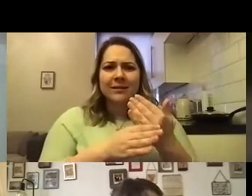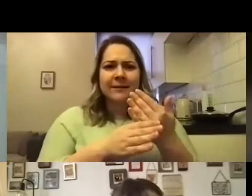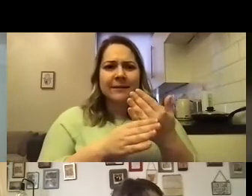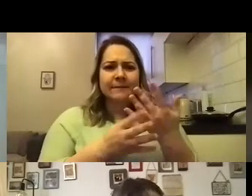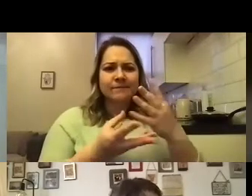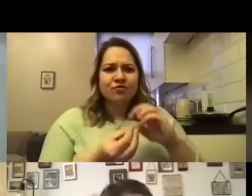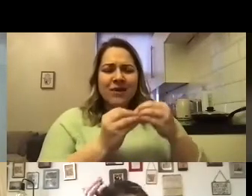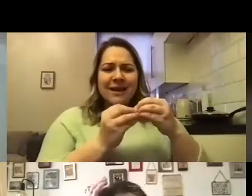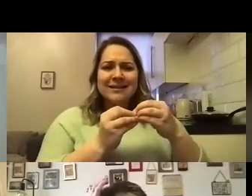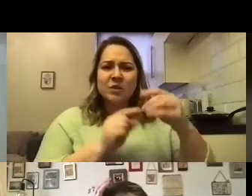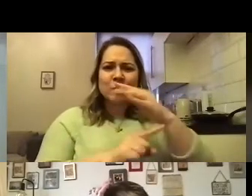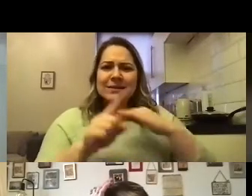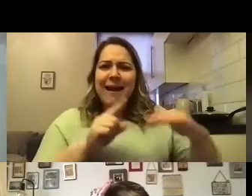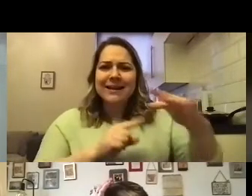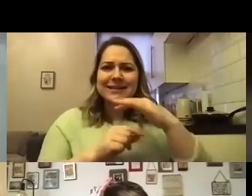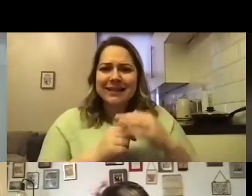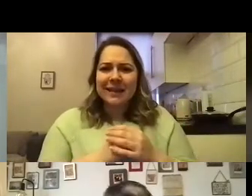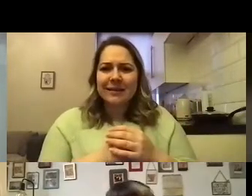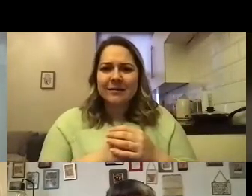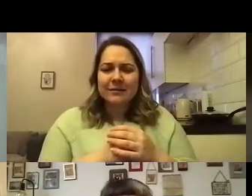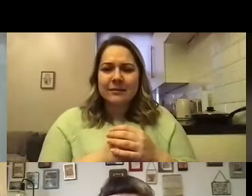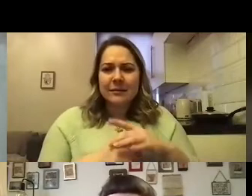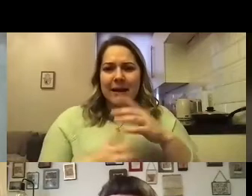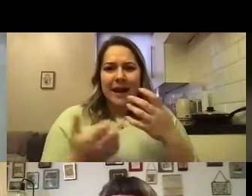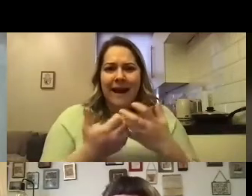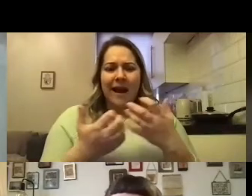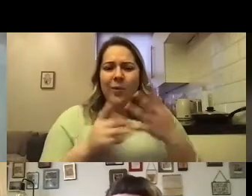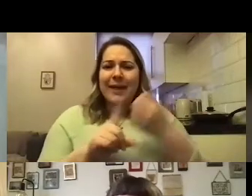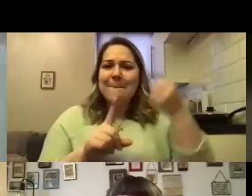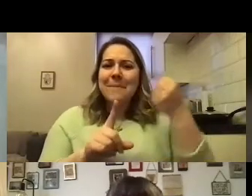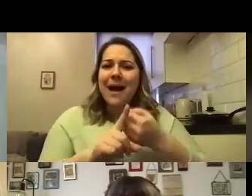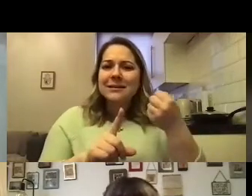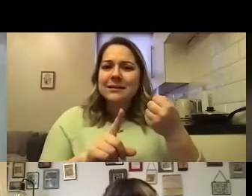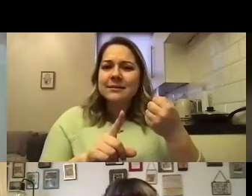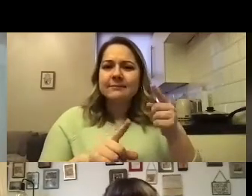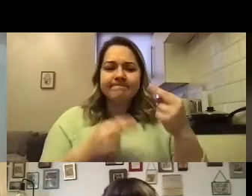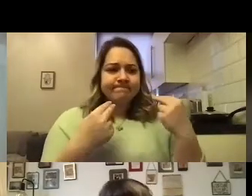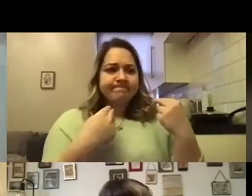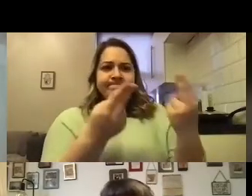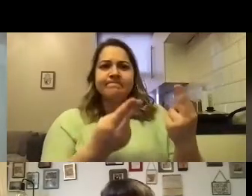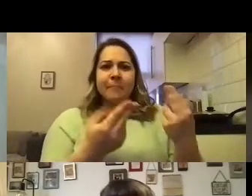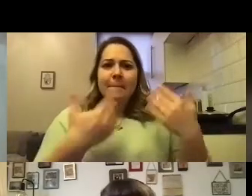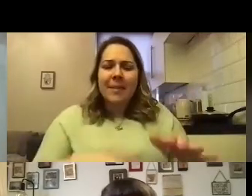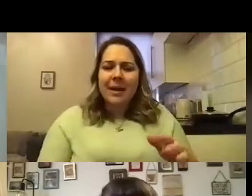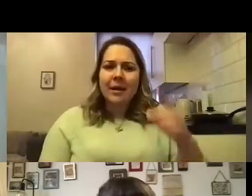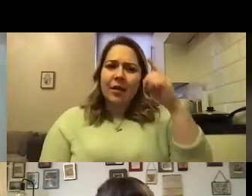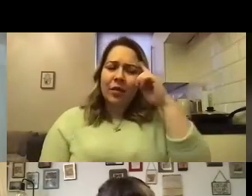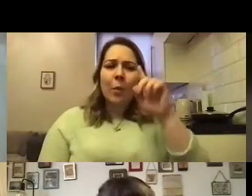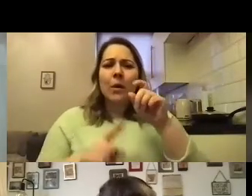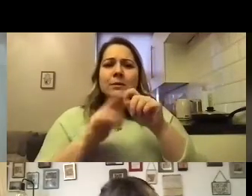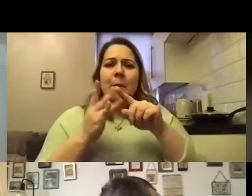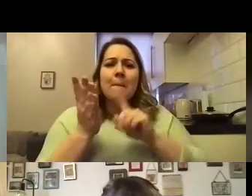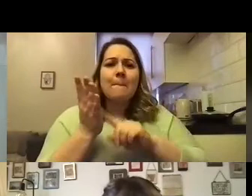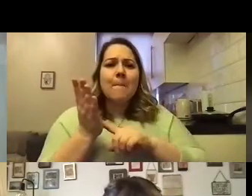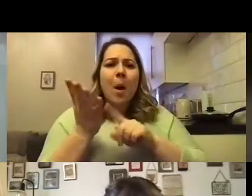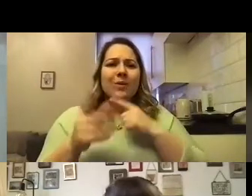society was kind of run, because, you know, the impact that they had with their rebellion against the rates, it made me think about the poll tax riots,